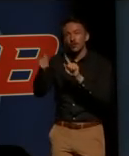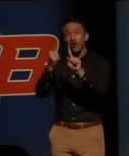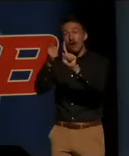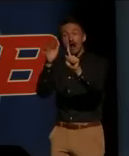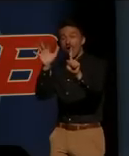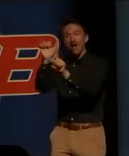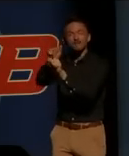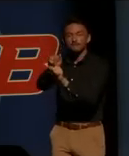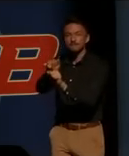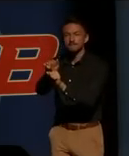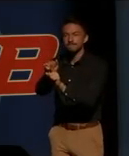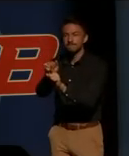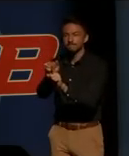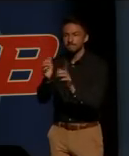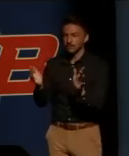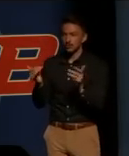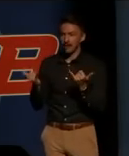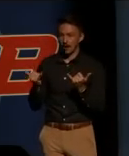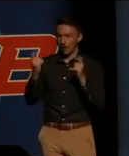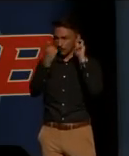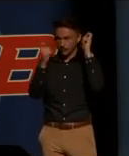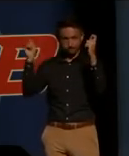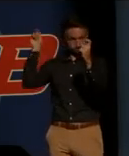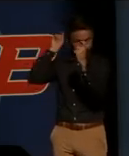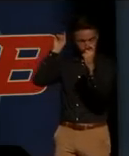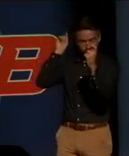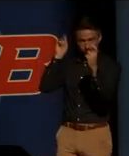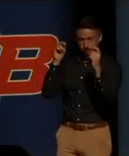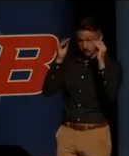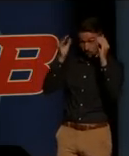Let me speak as a professor for a moment.